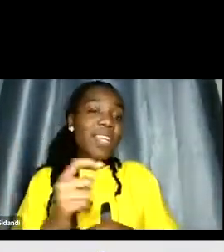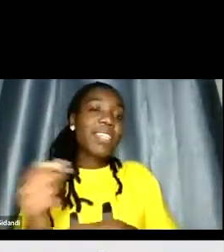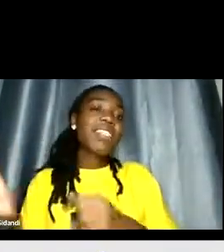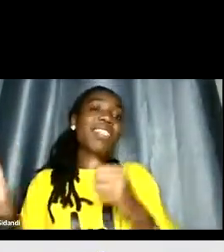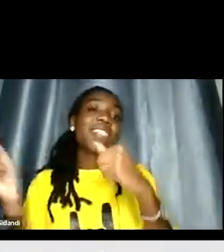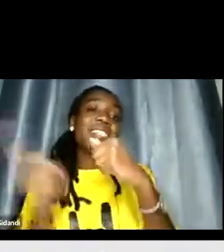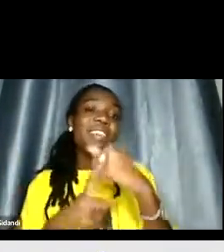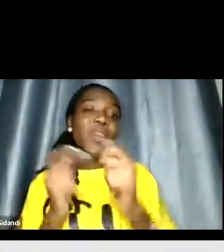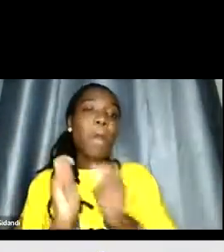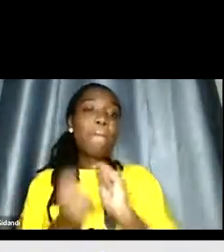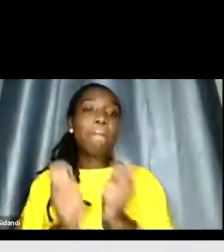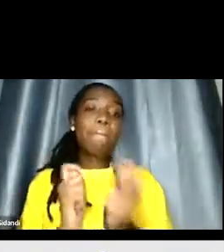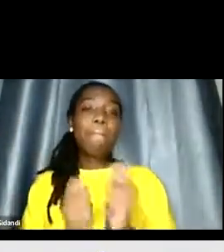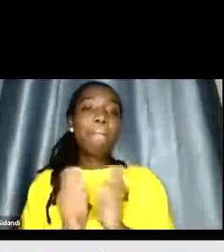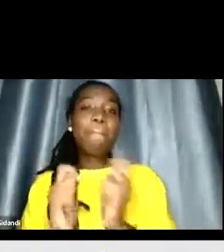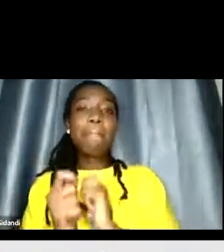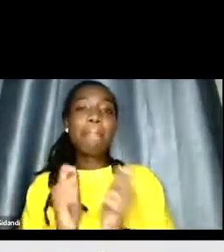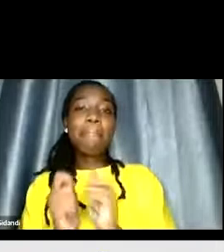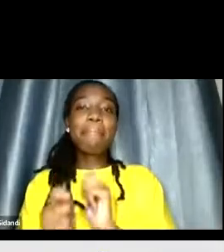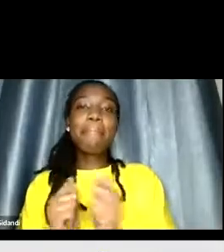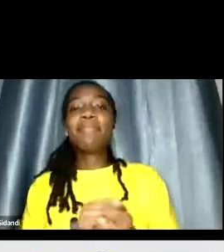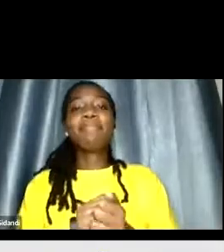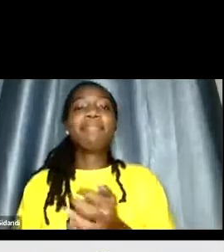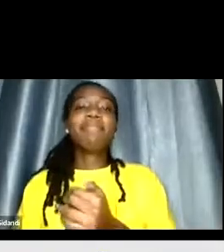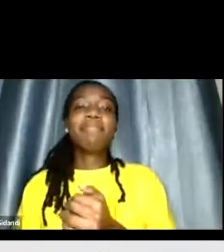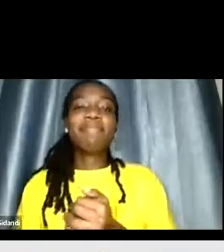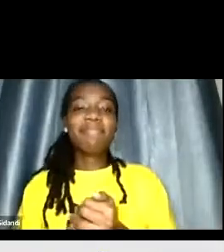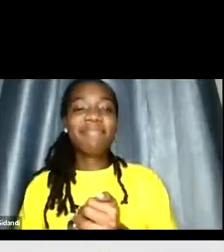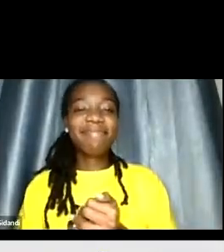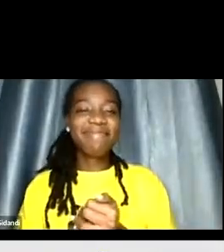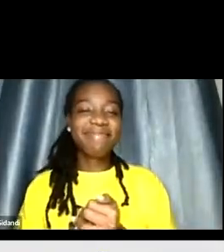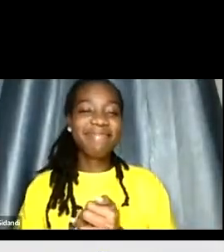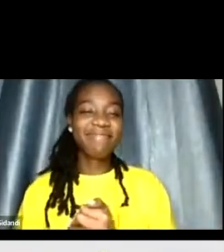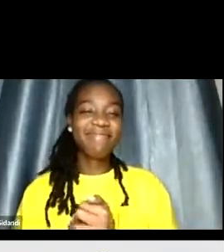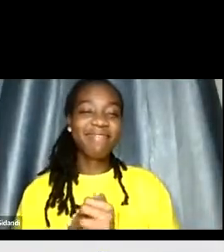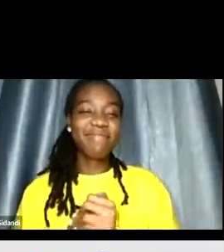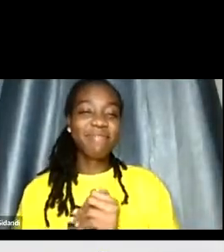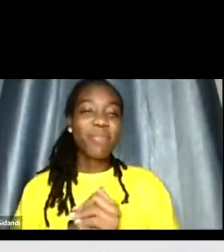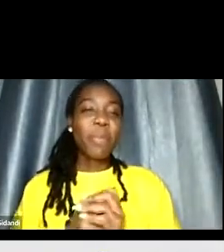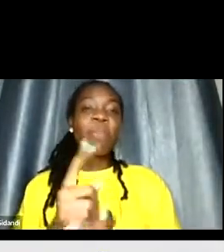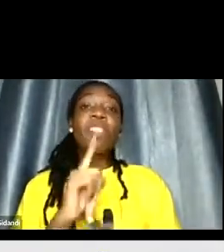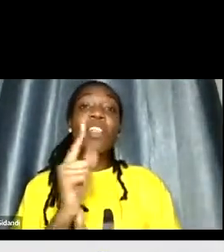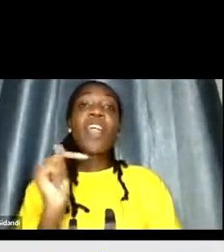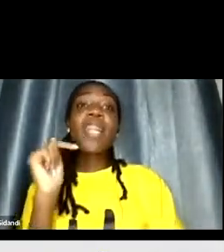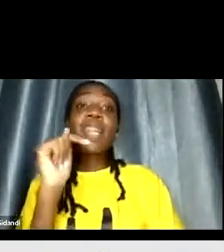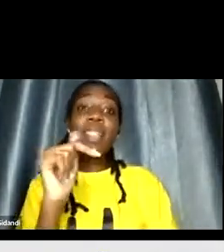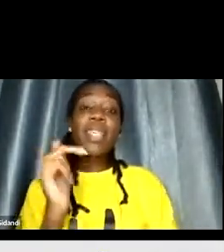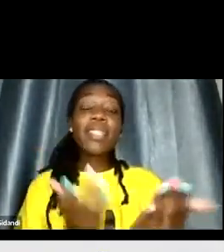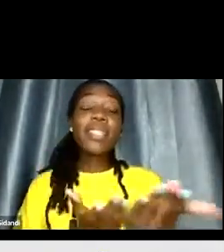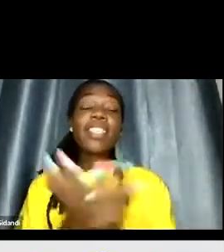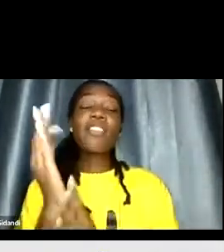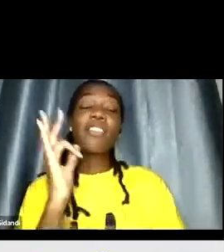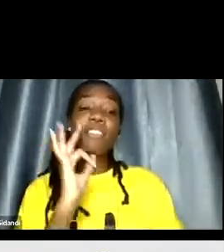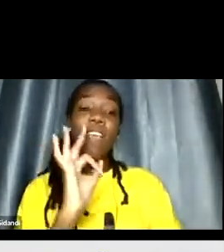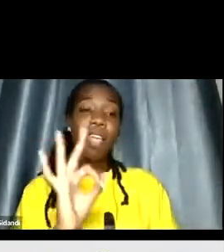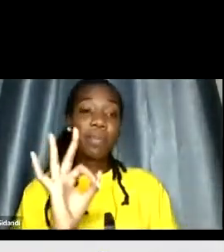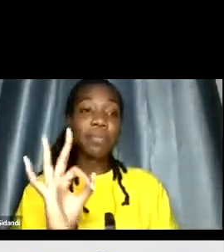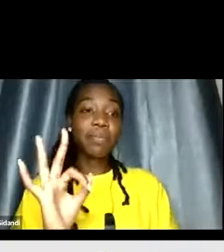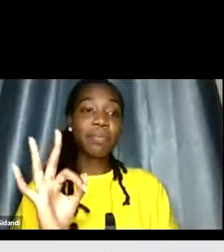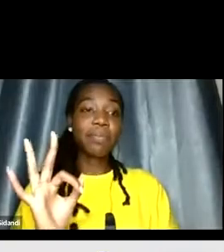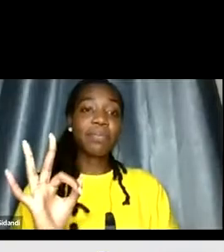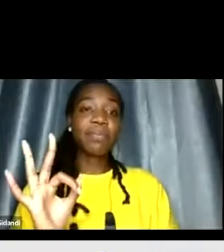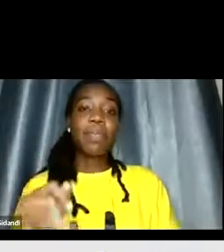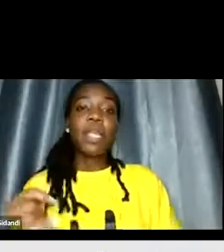Drum rolls, yay! This is season 3. Season 1, we